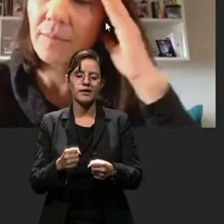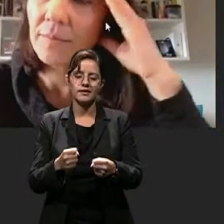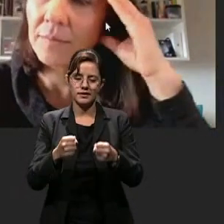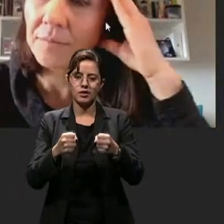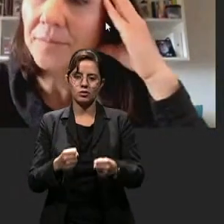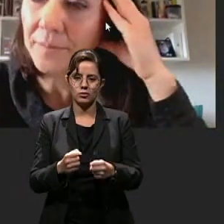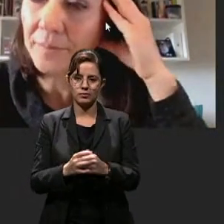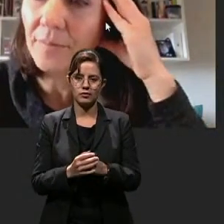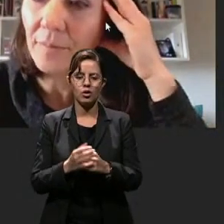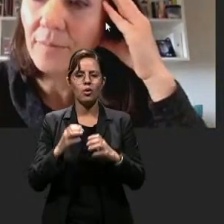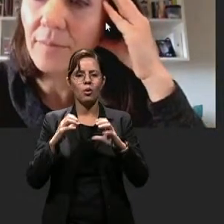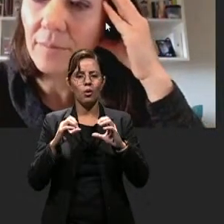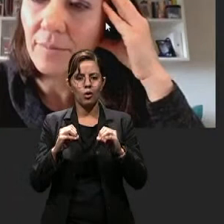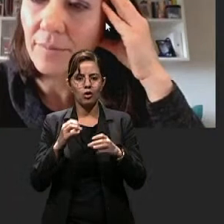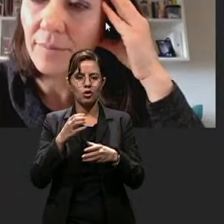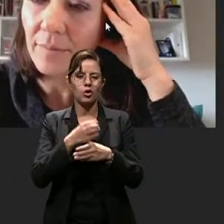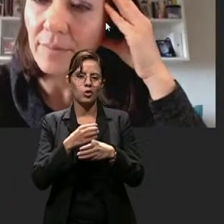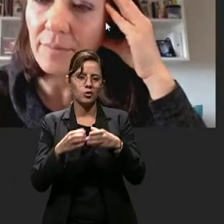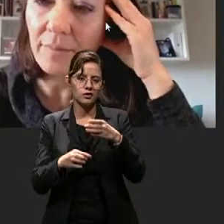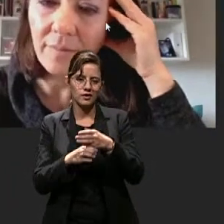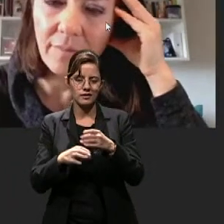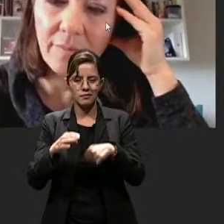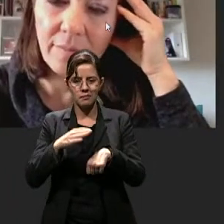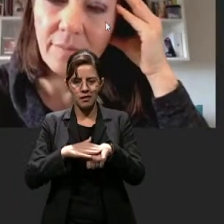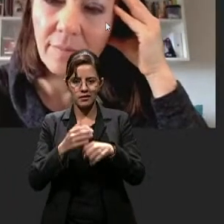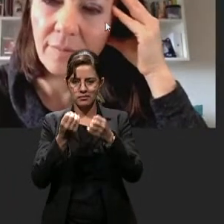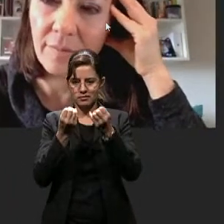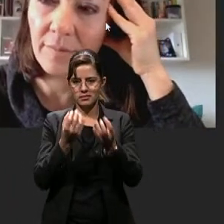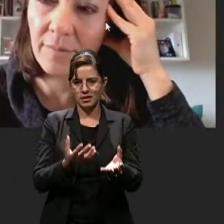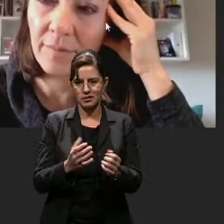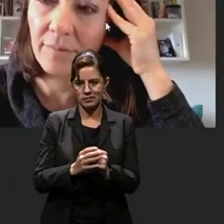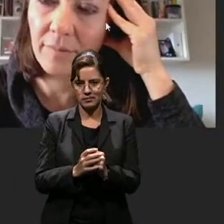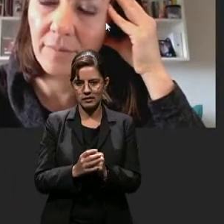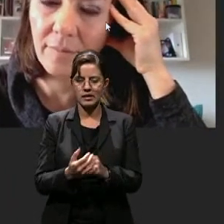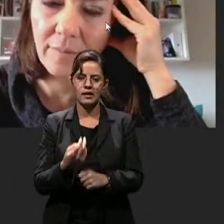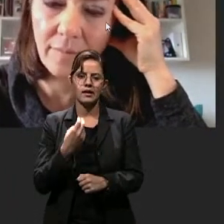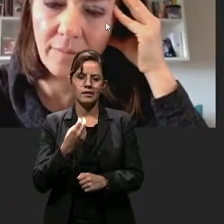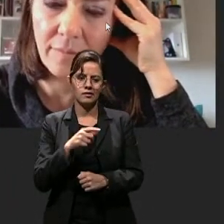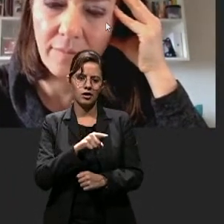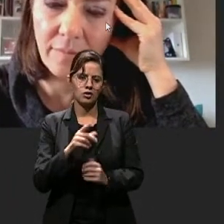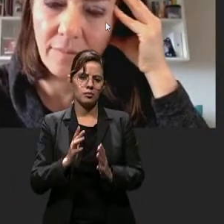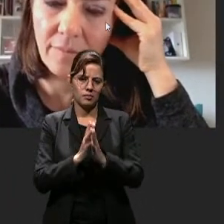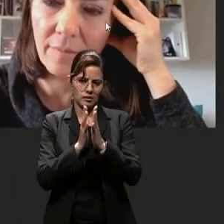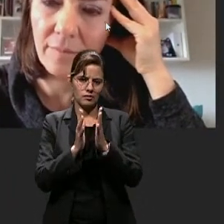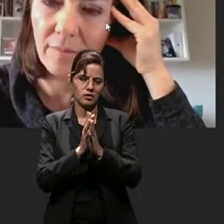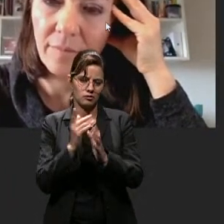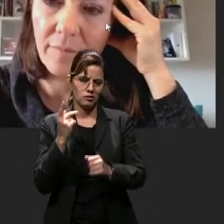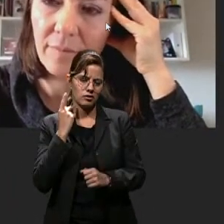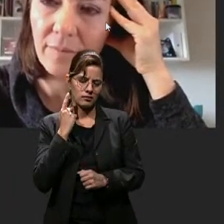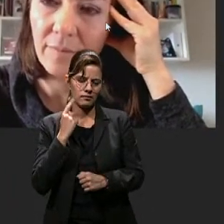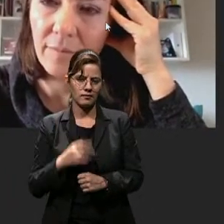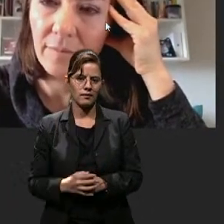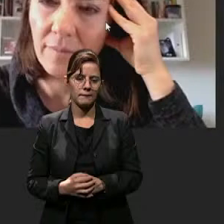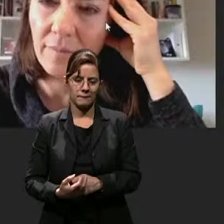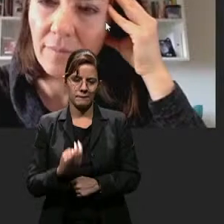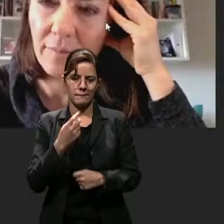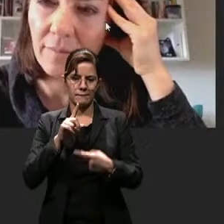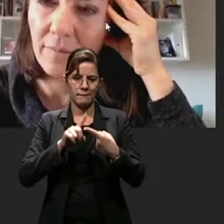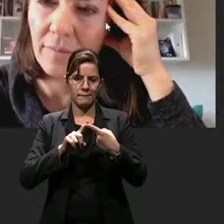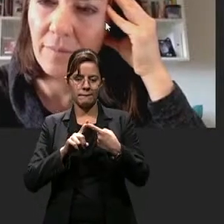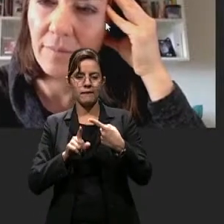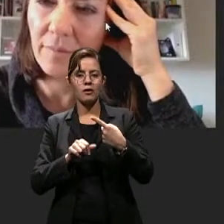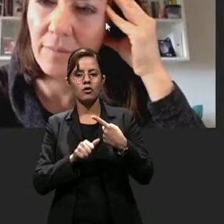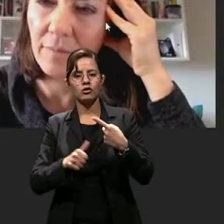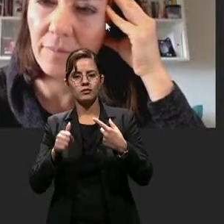of the processes through resources that the political actors have access to.